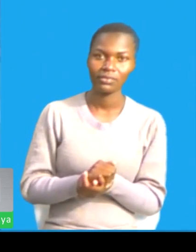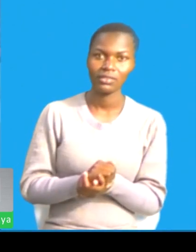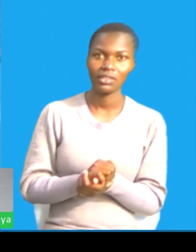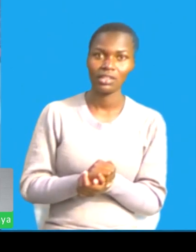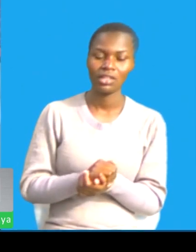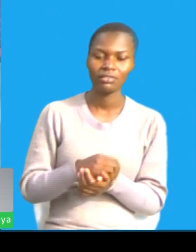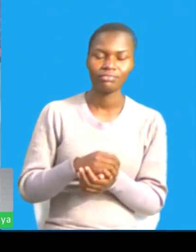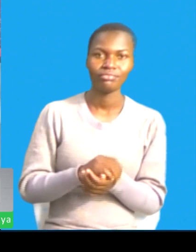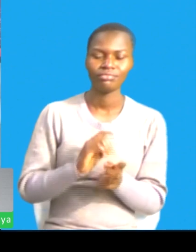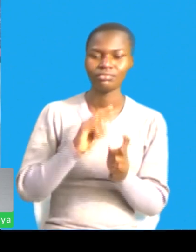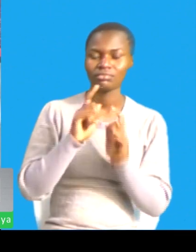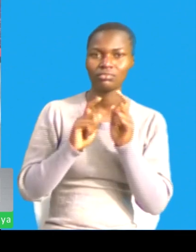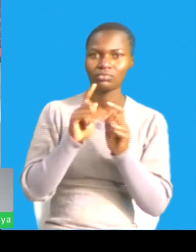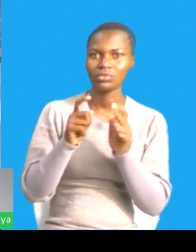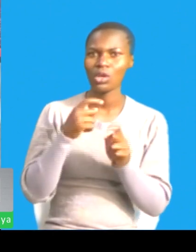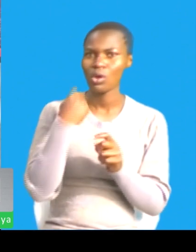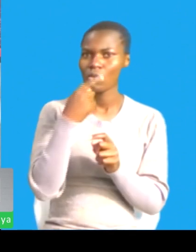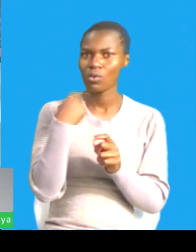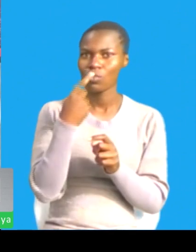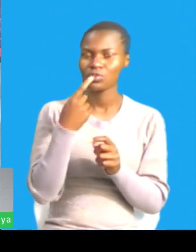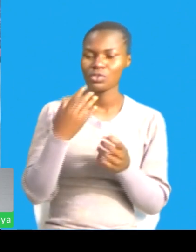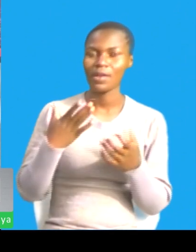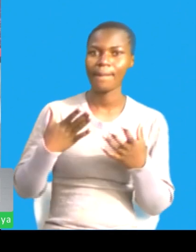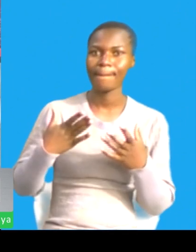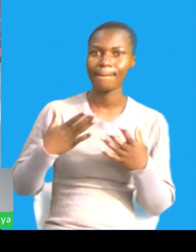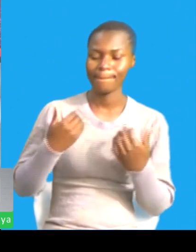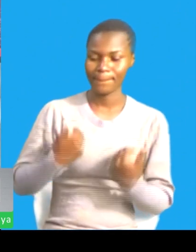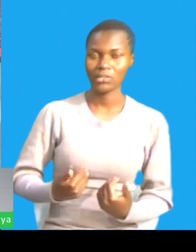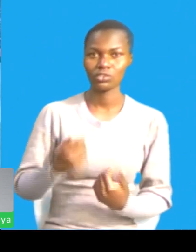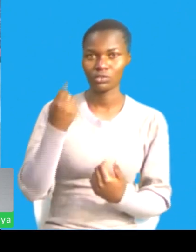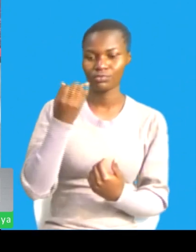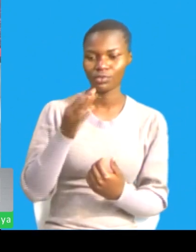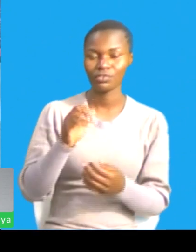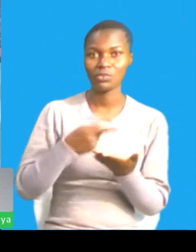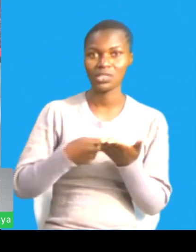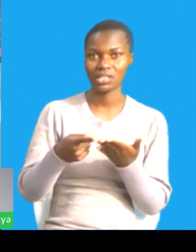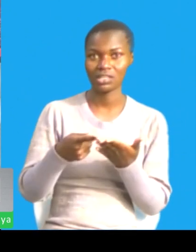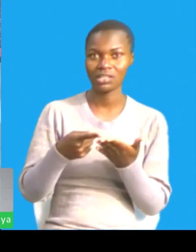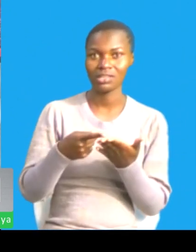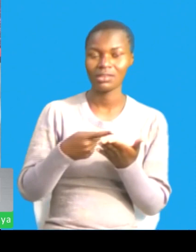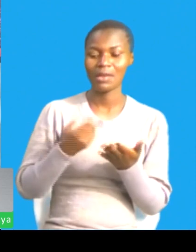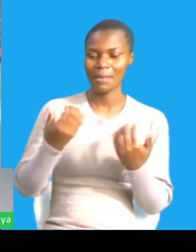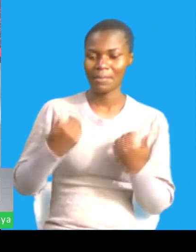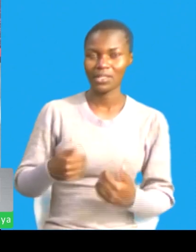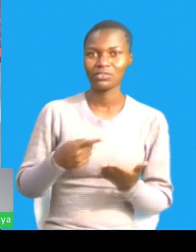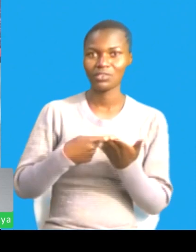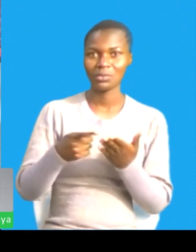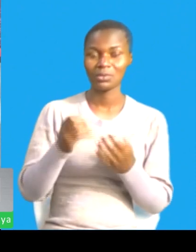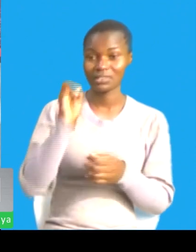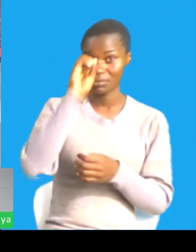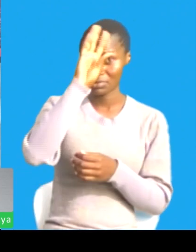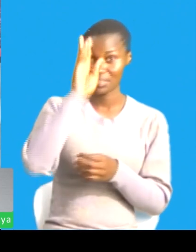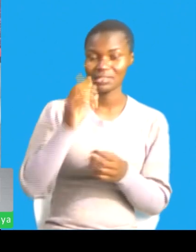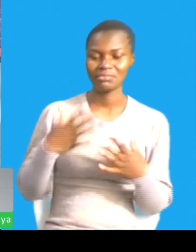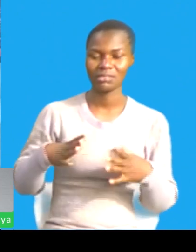Who was your person of the week? My person of the week will surprise people. This is Jane